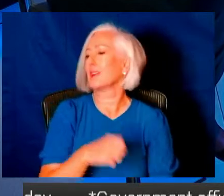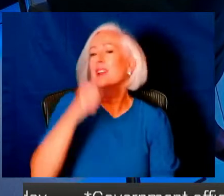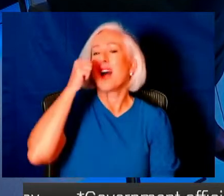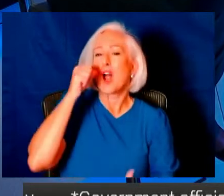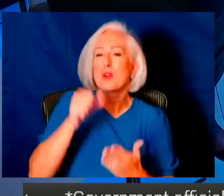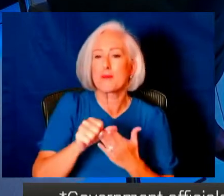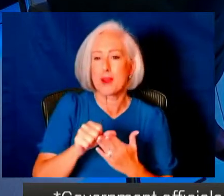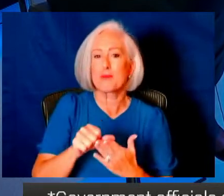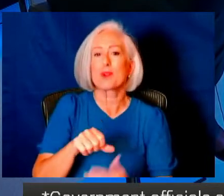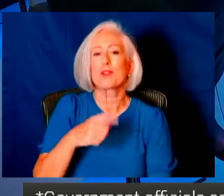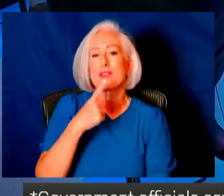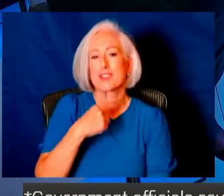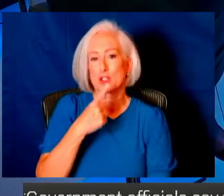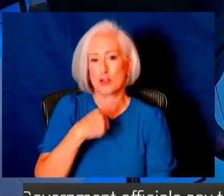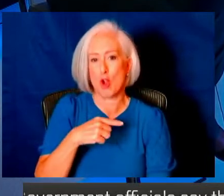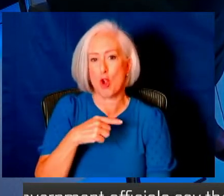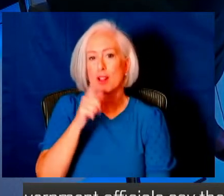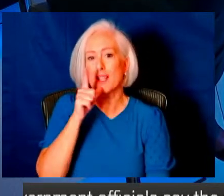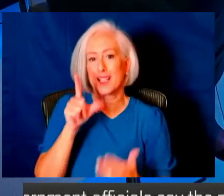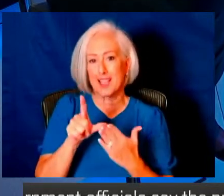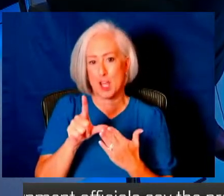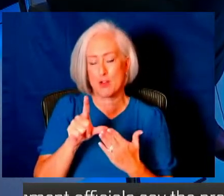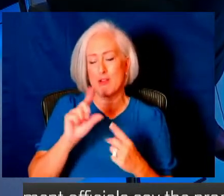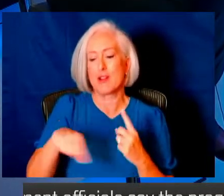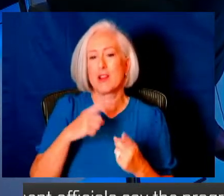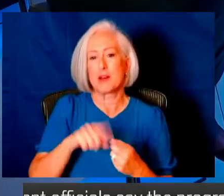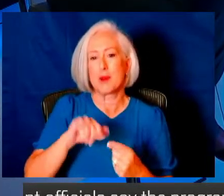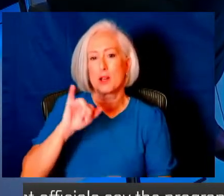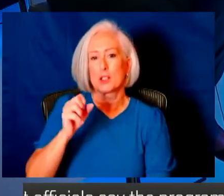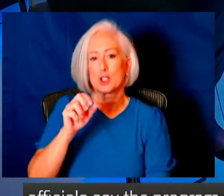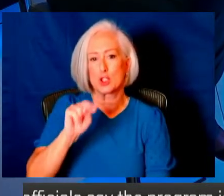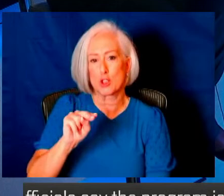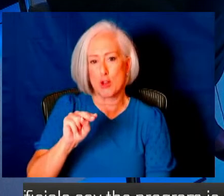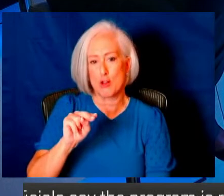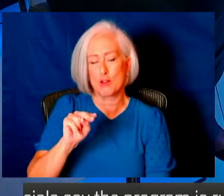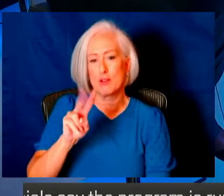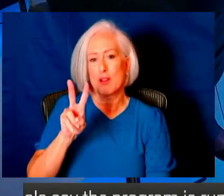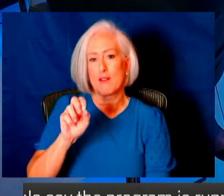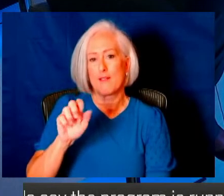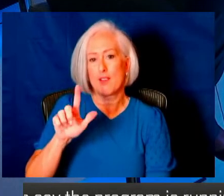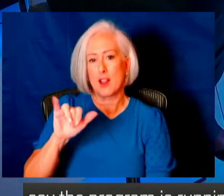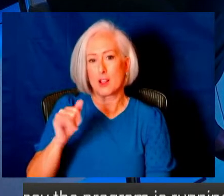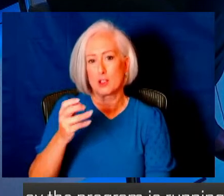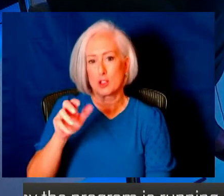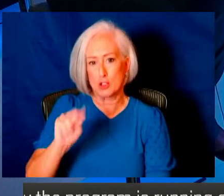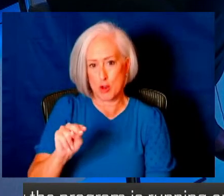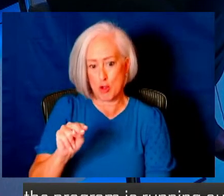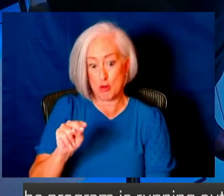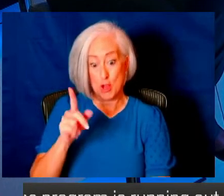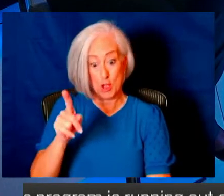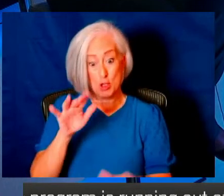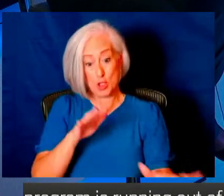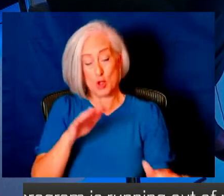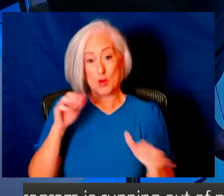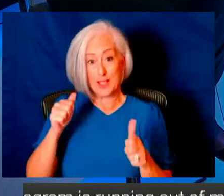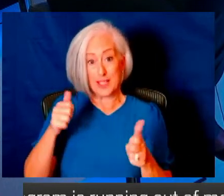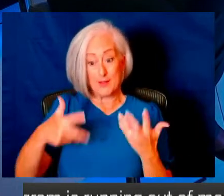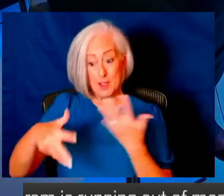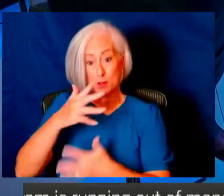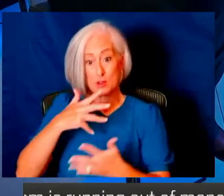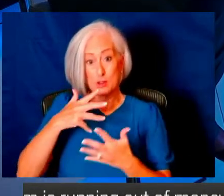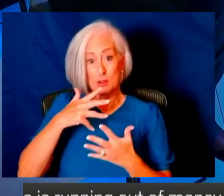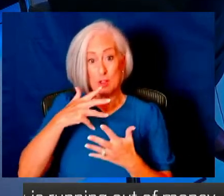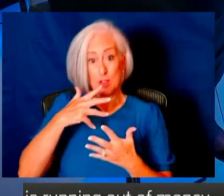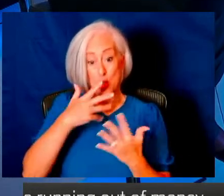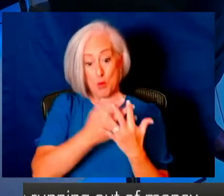and how even after you may leave structural prison, you're still in social prison because it stays with you. What is